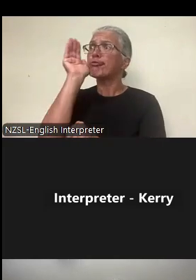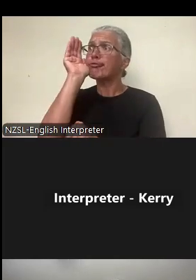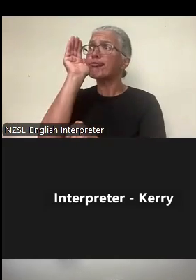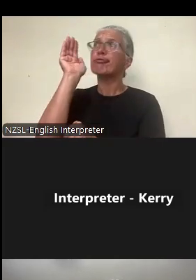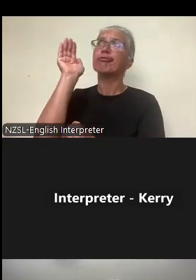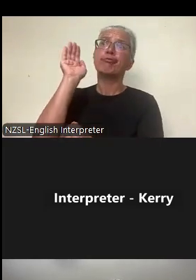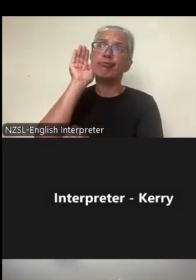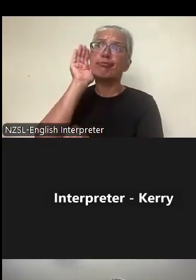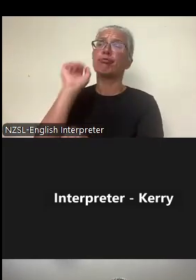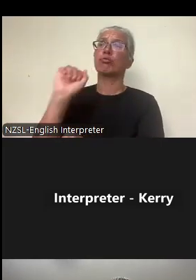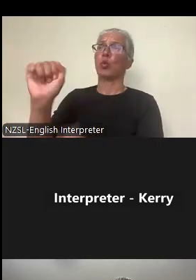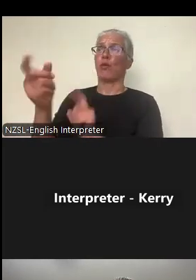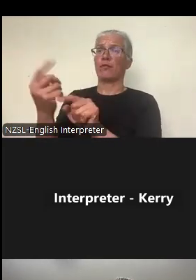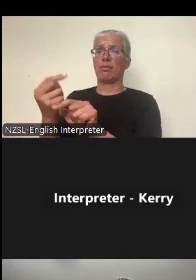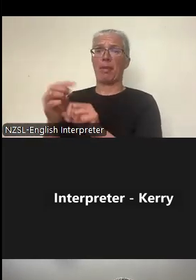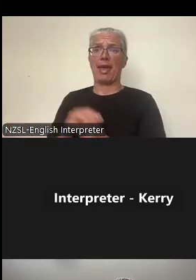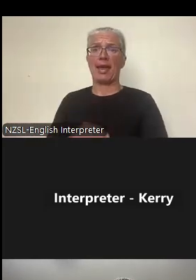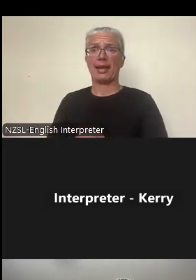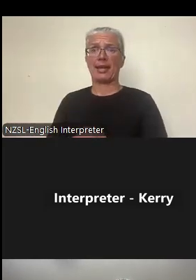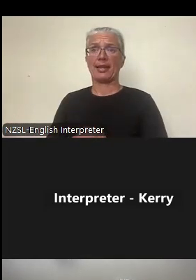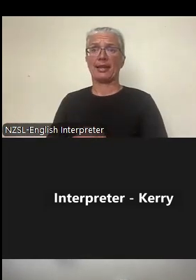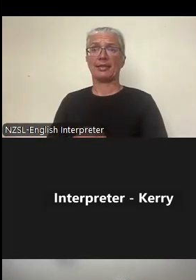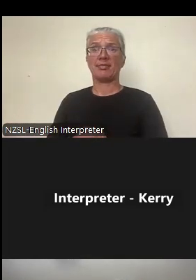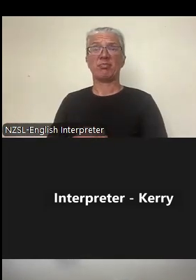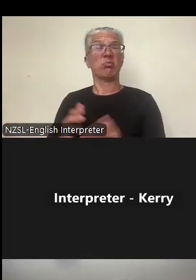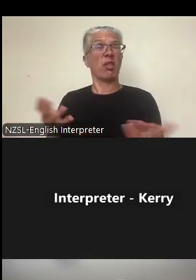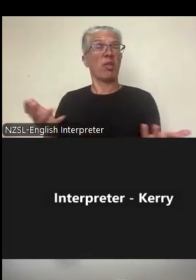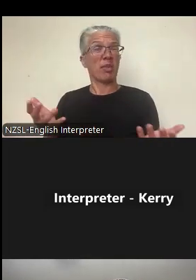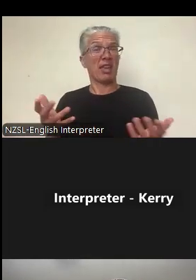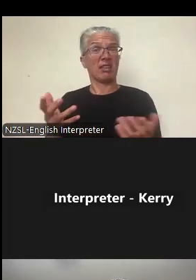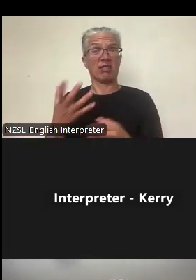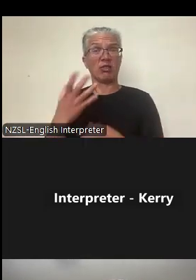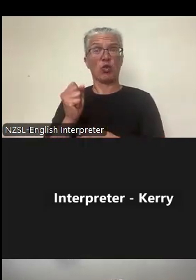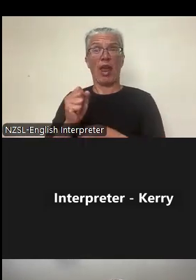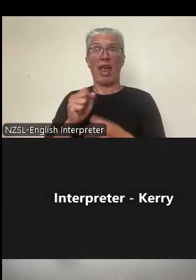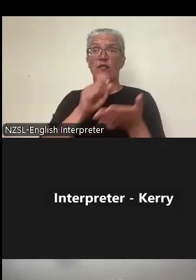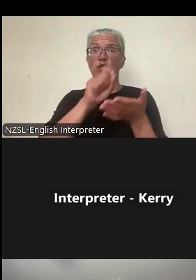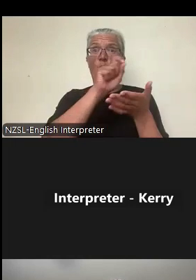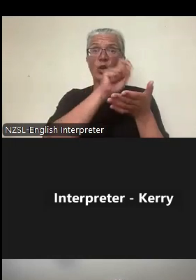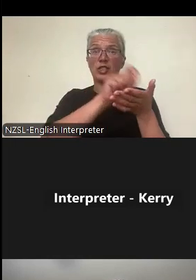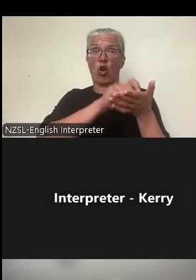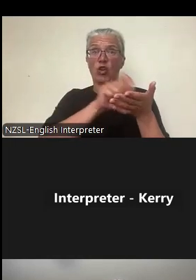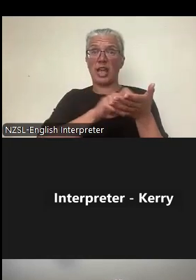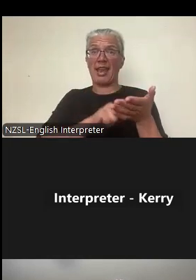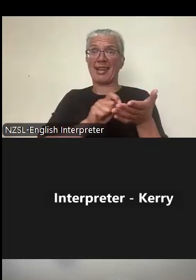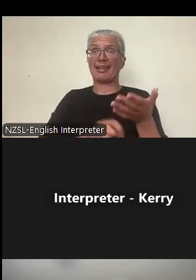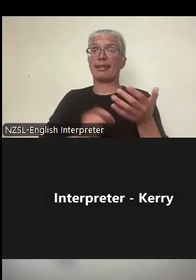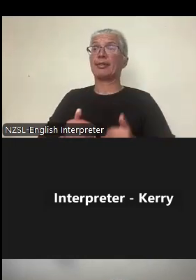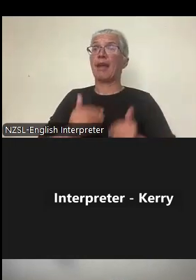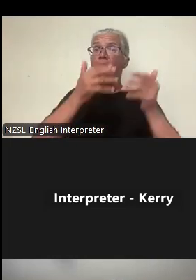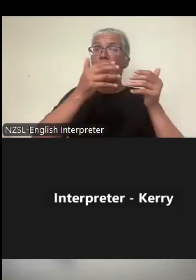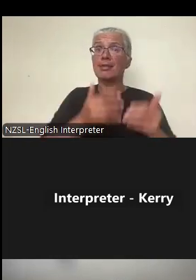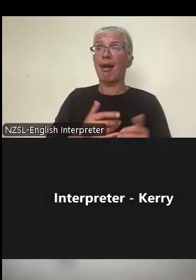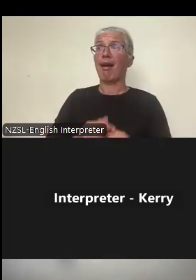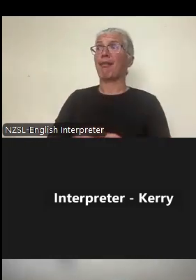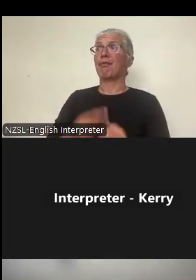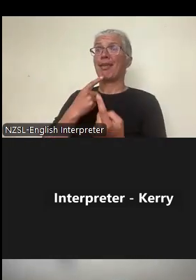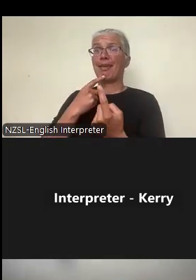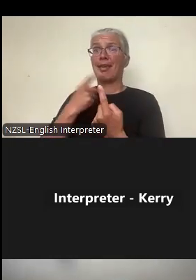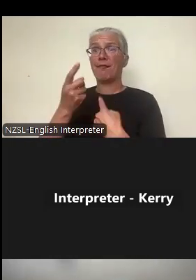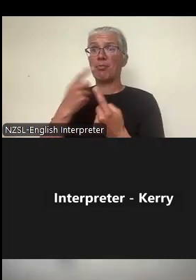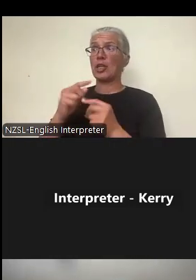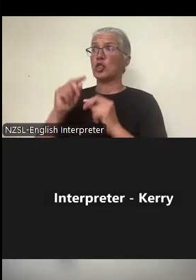And then you've got your stocktake of data, information, research, and